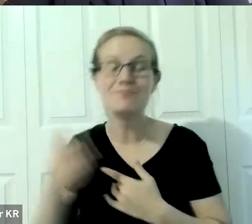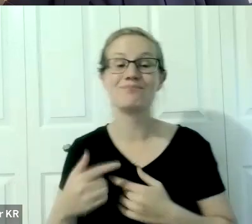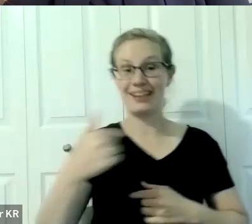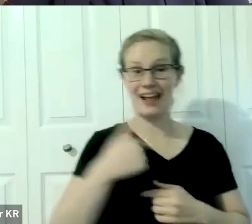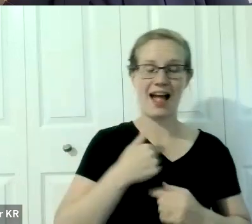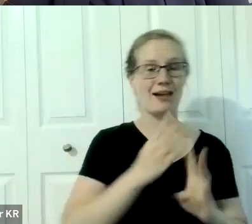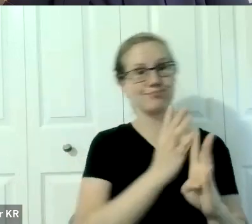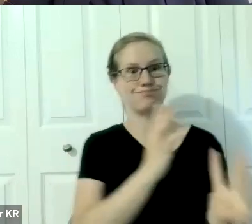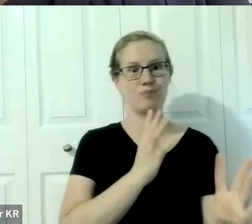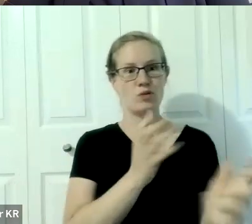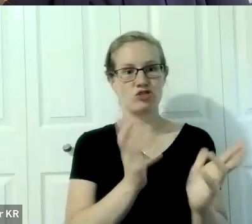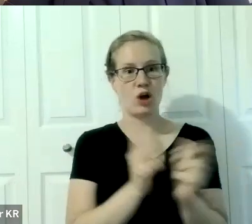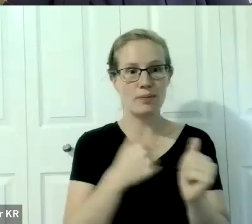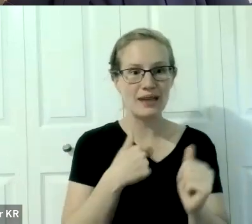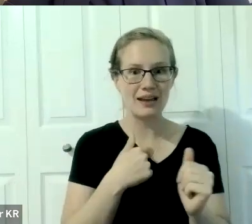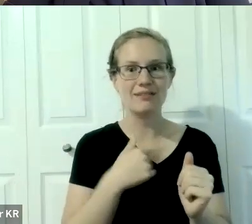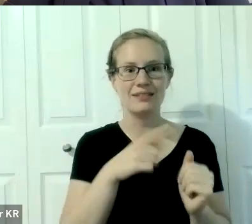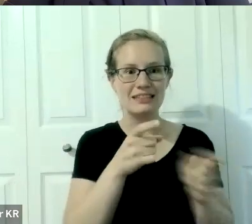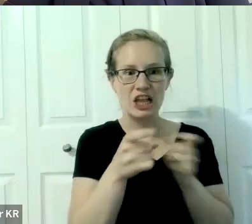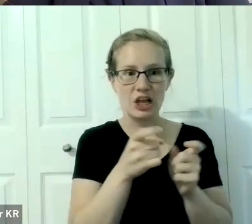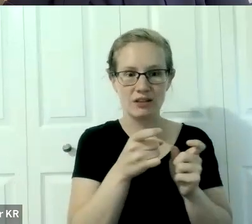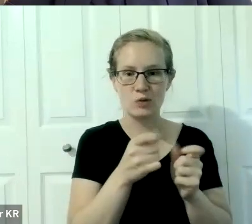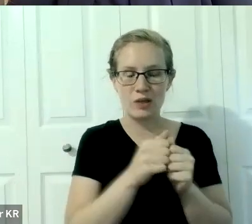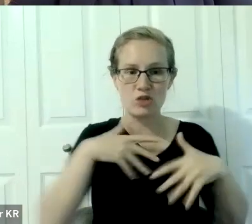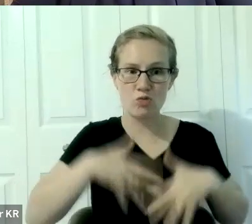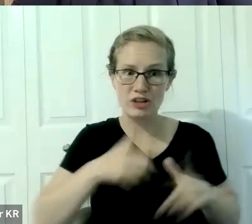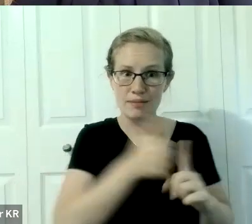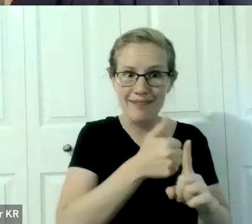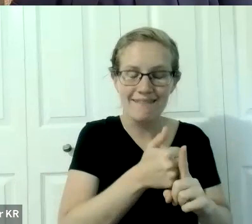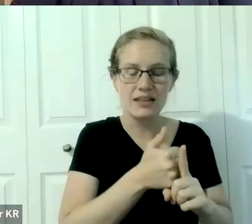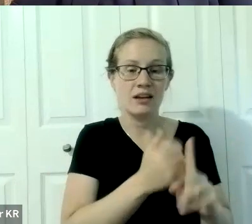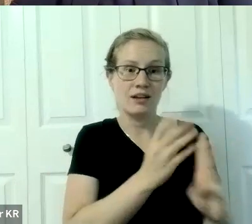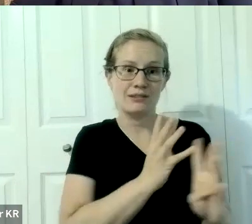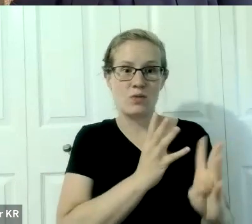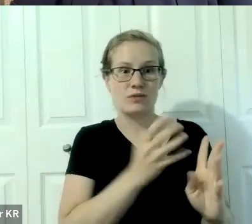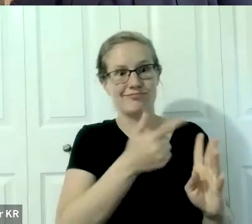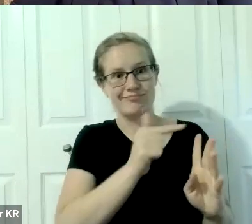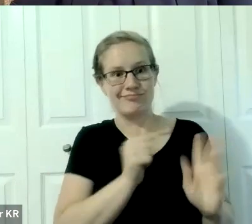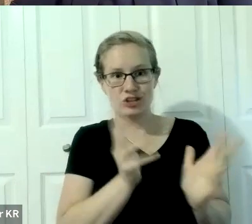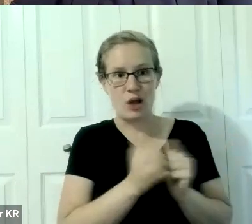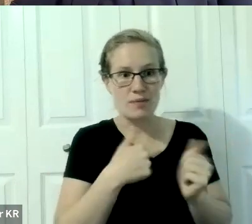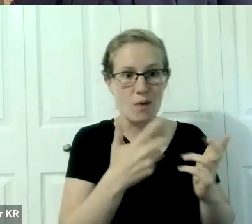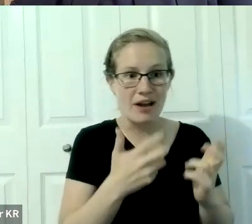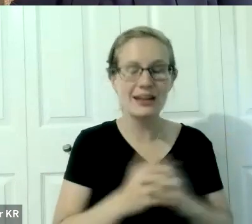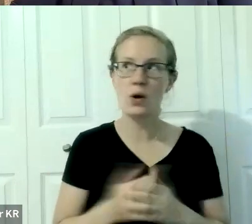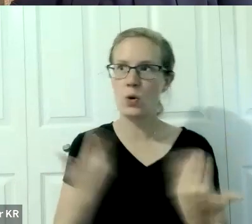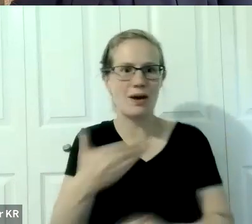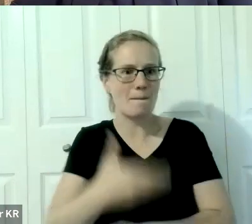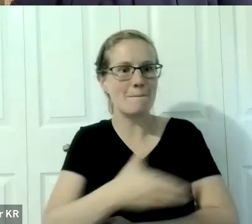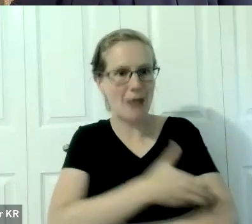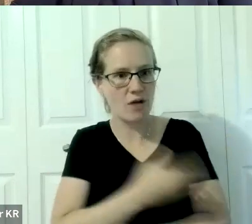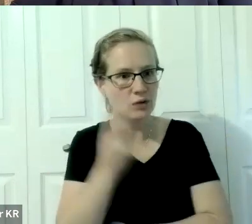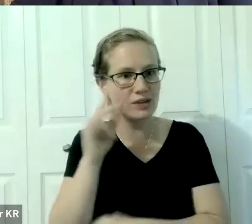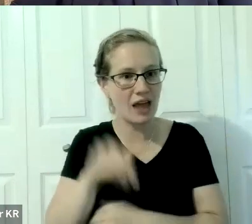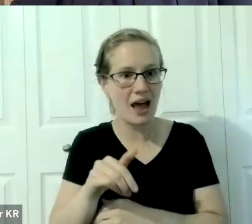people in line that are dealing with it themselves. And it's powerful to see that, but